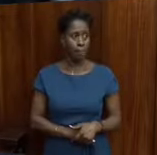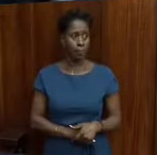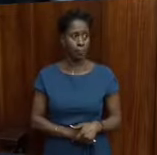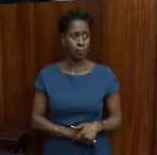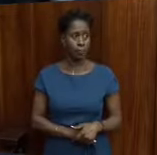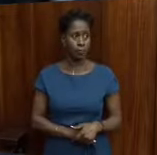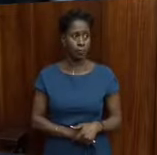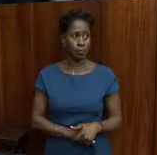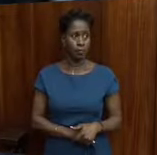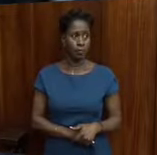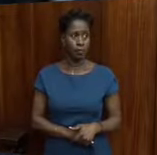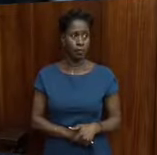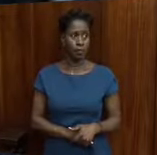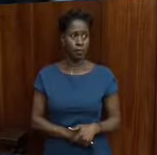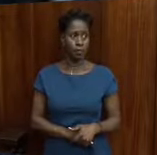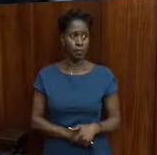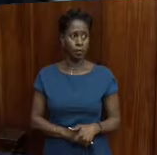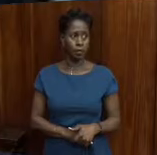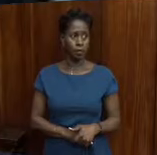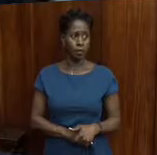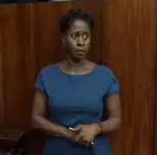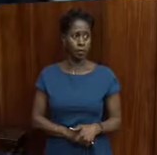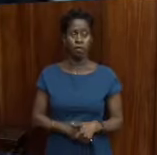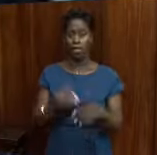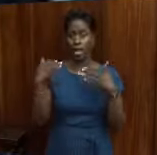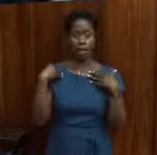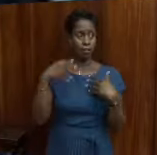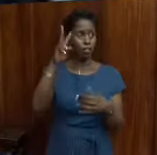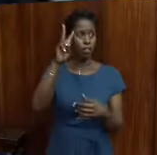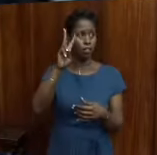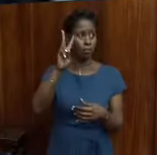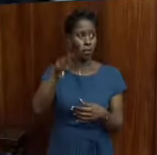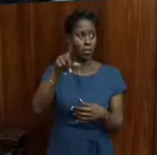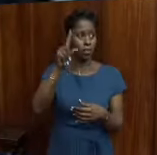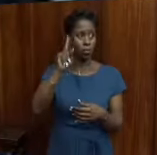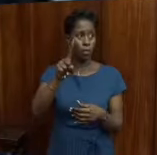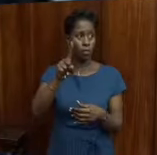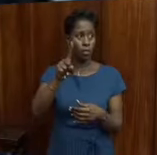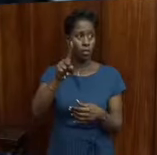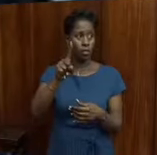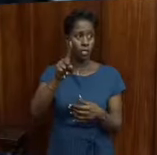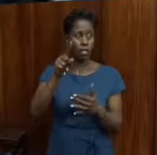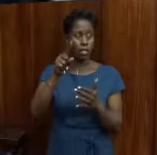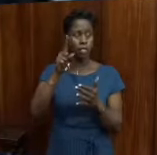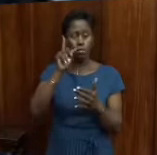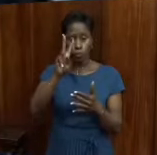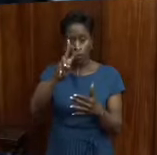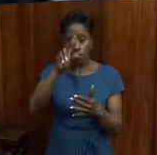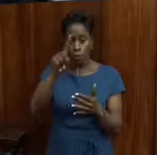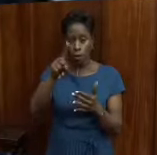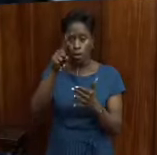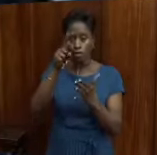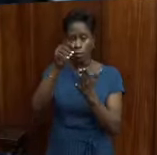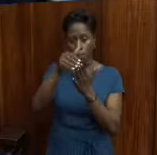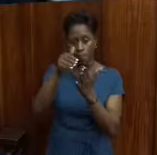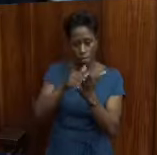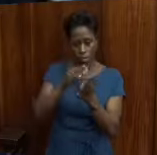14.64 million has been provided for this project, funded by a grant of EC 2.47